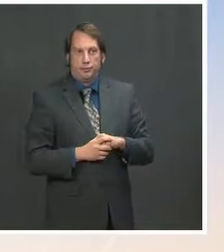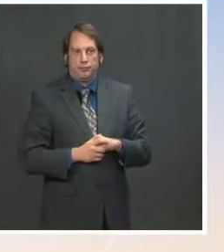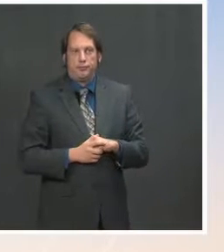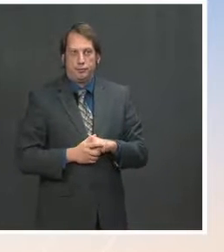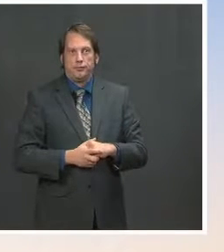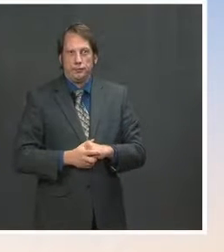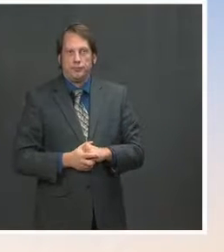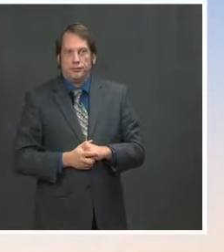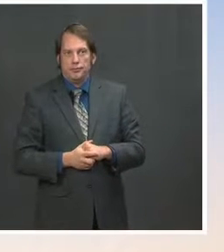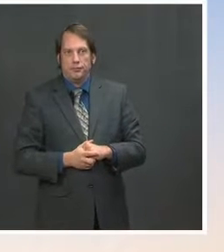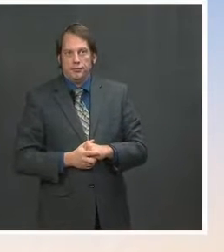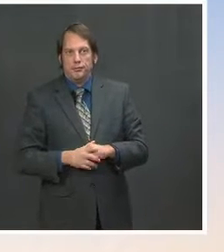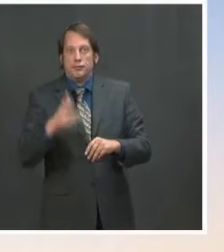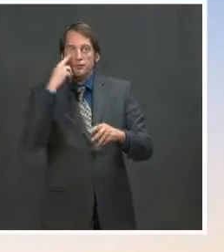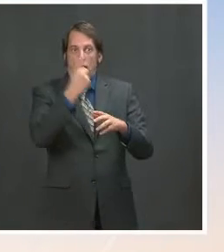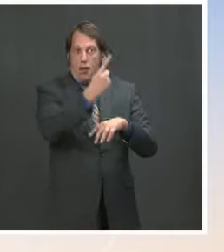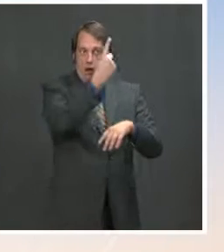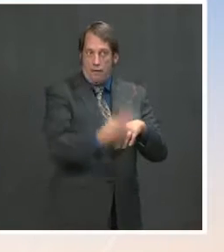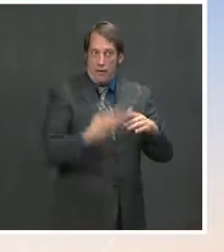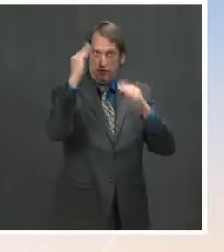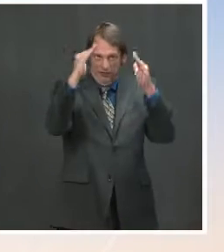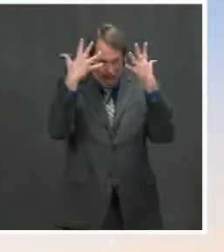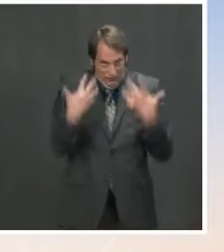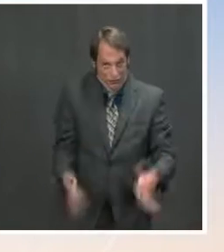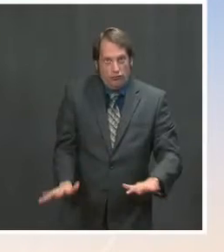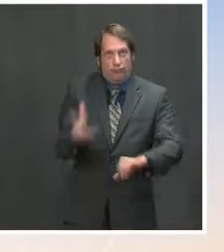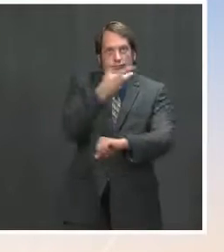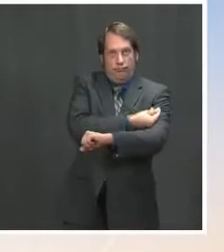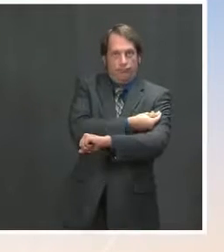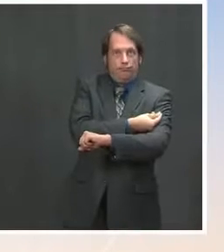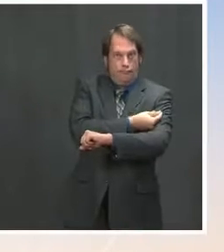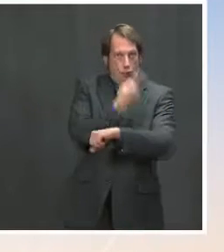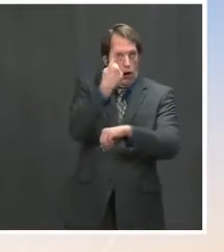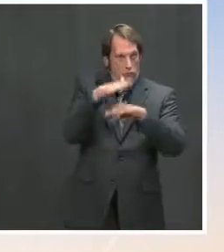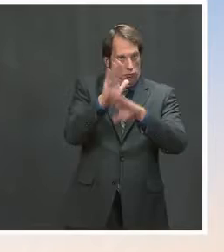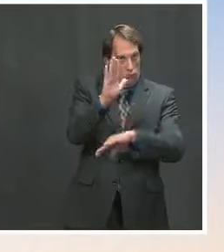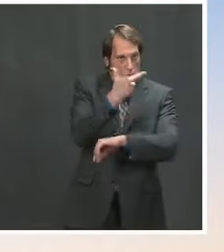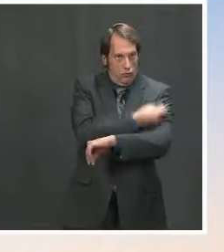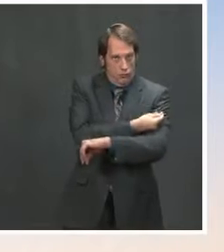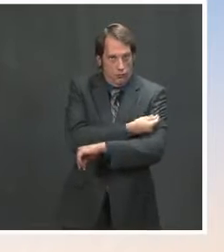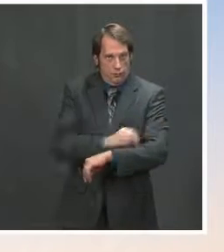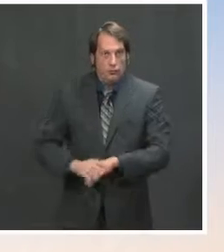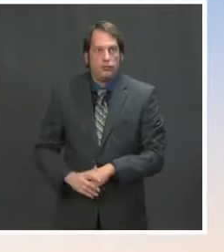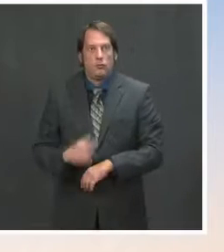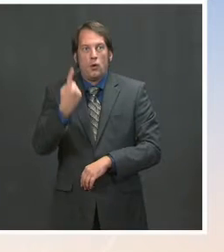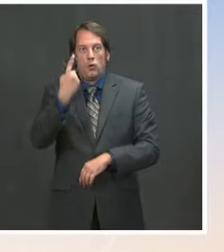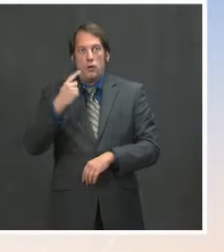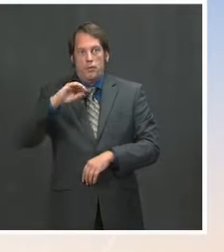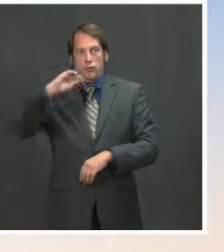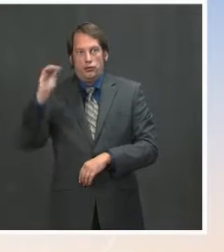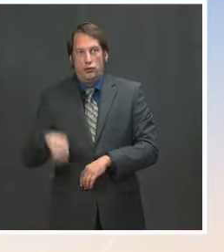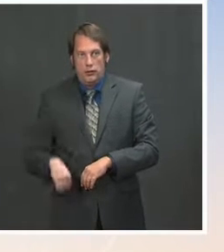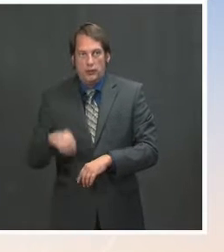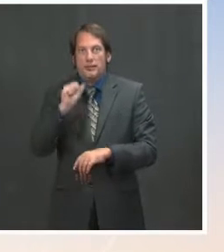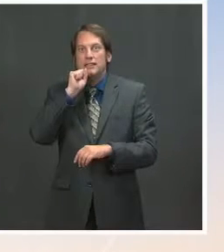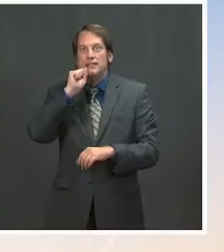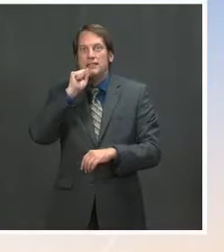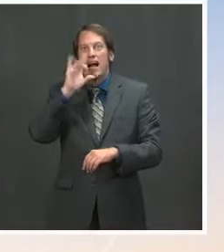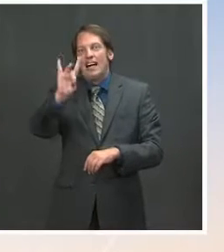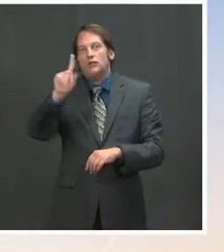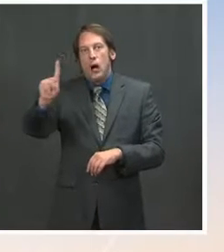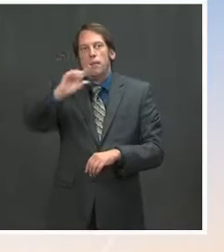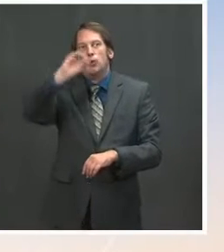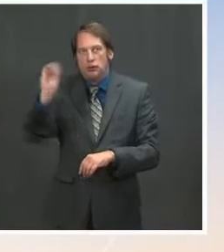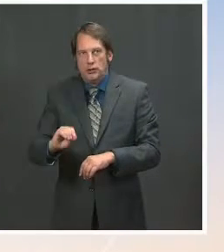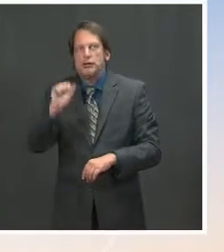than 32% of adults are fully vaccinated. 81% of seniors have at least one, and just about two-thirds are fully vaccinated. At